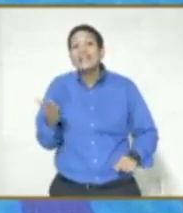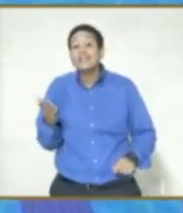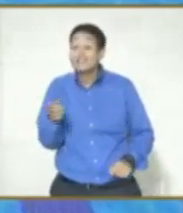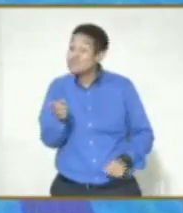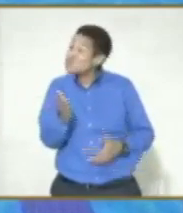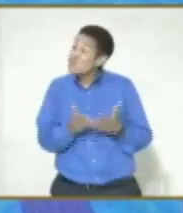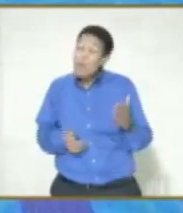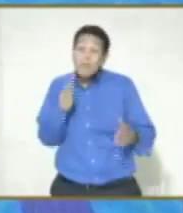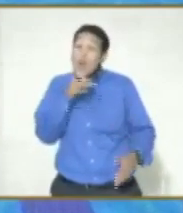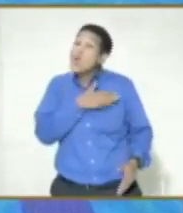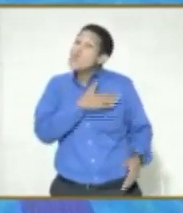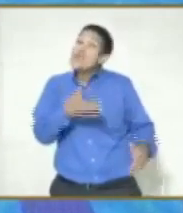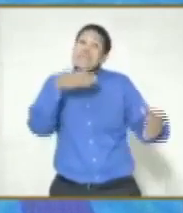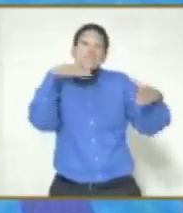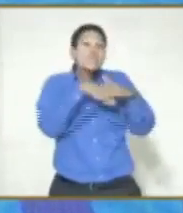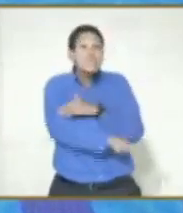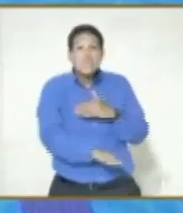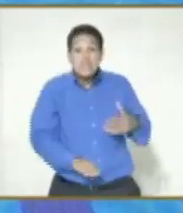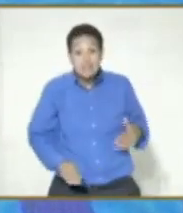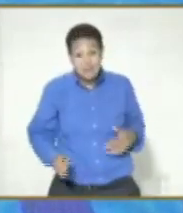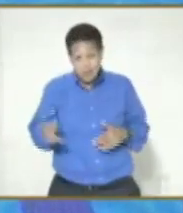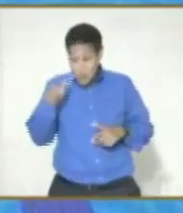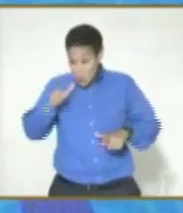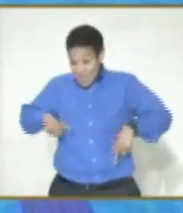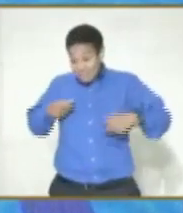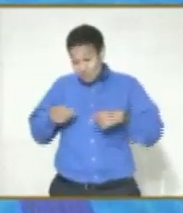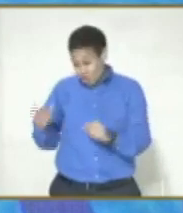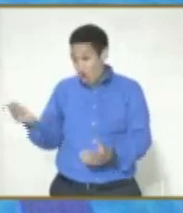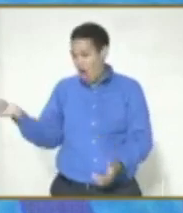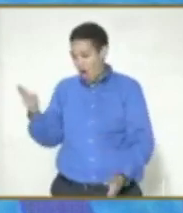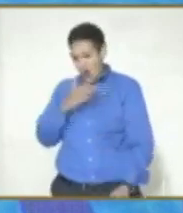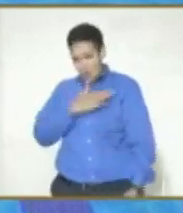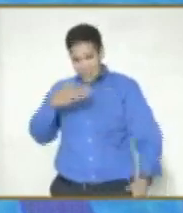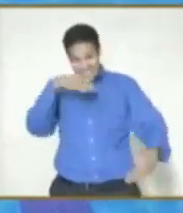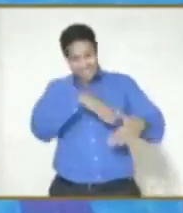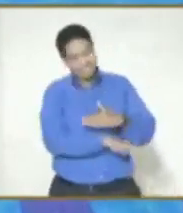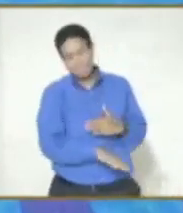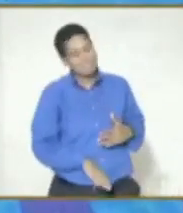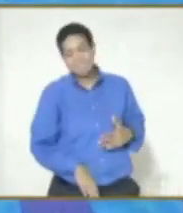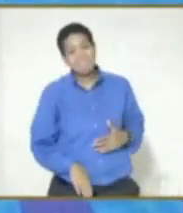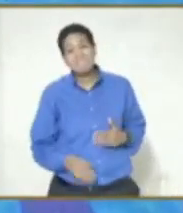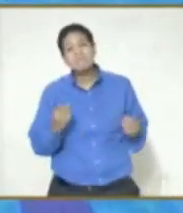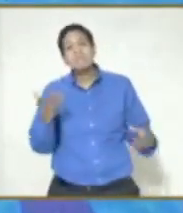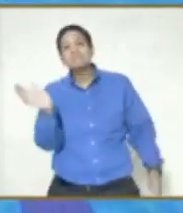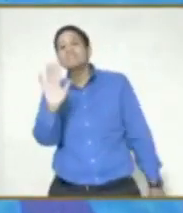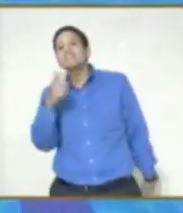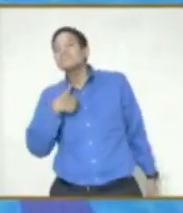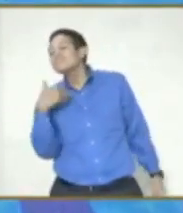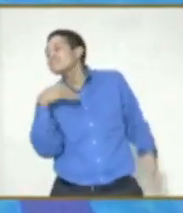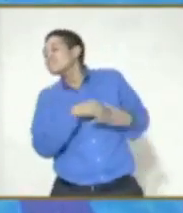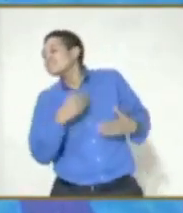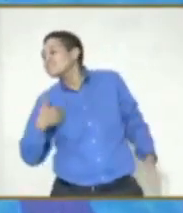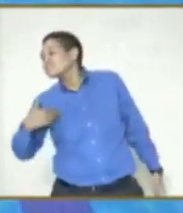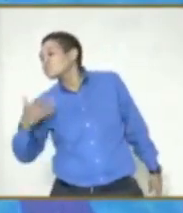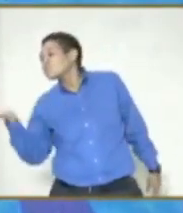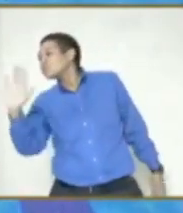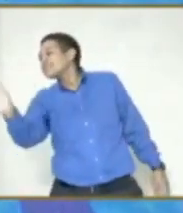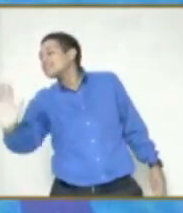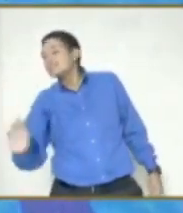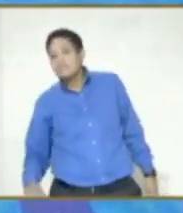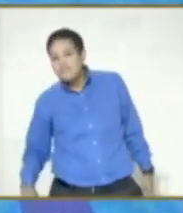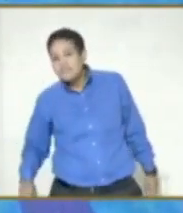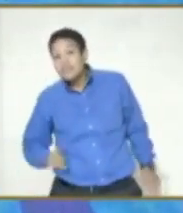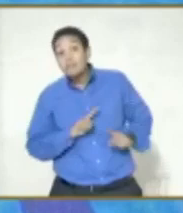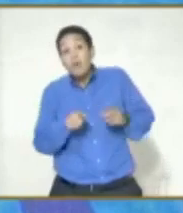facilities. Not all of them will want to go into the facilities, but we are providing